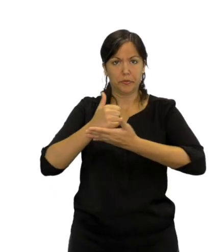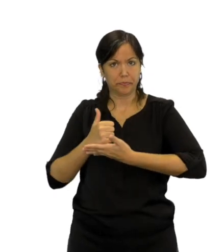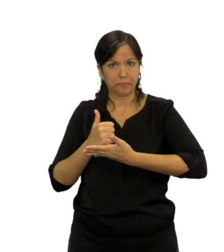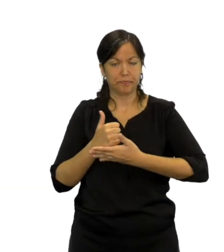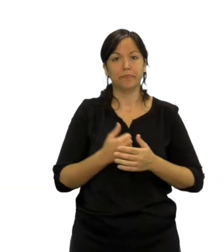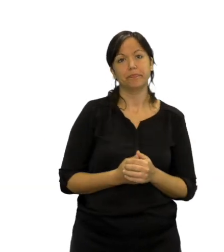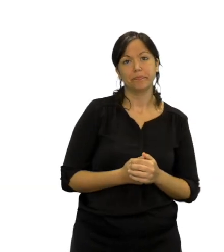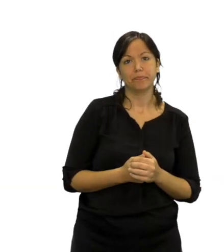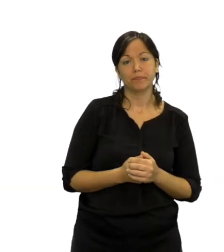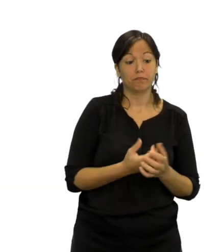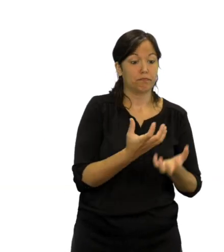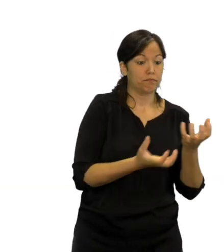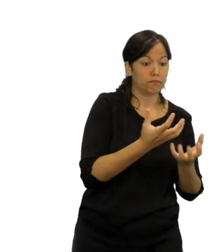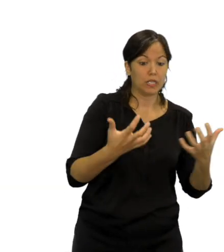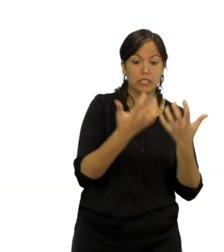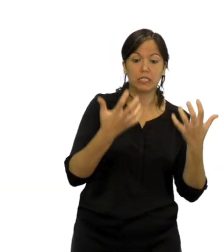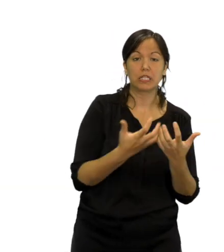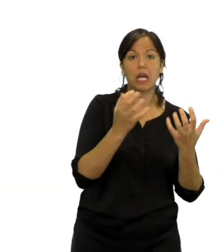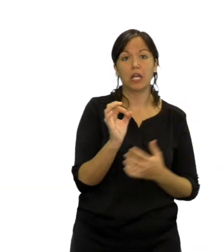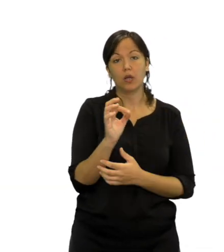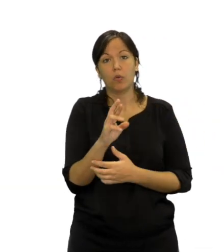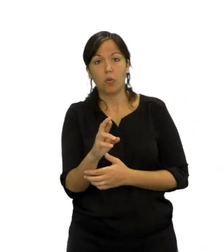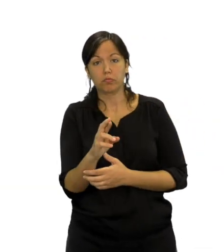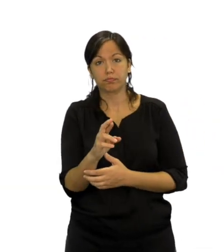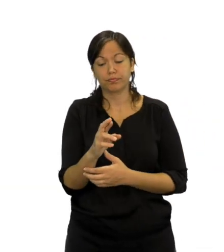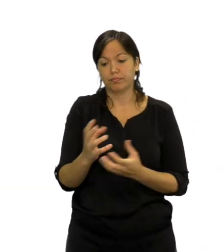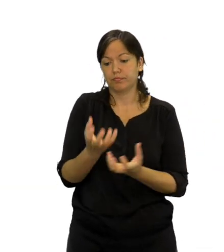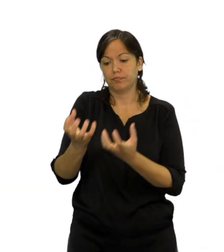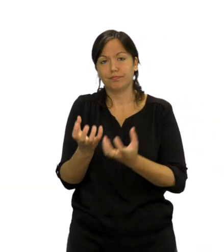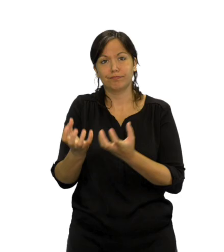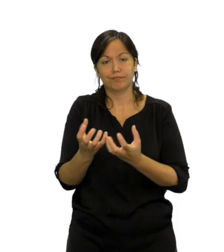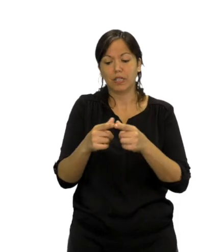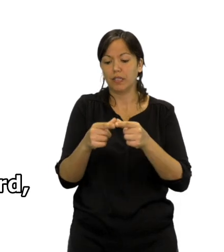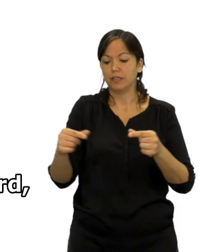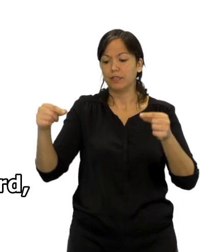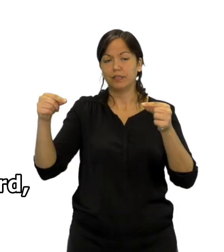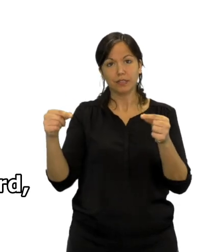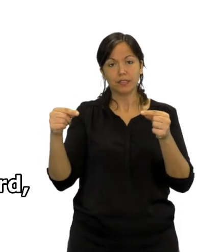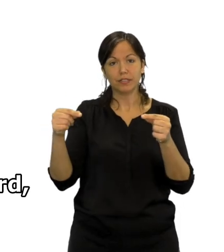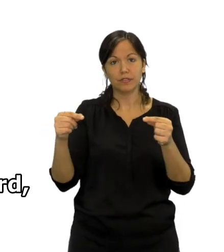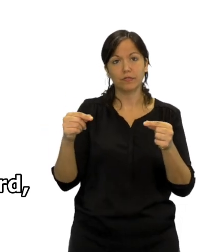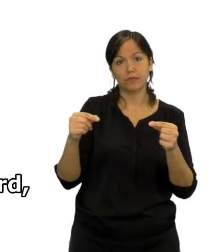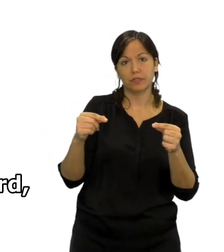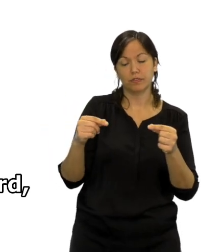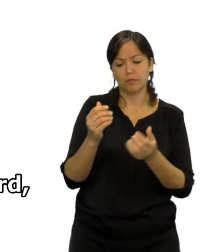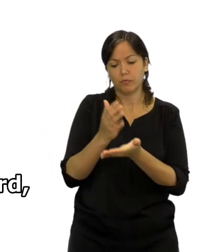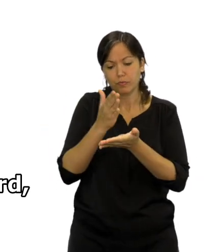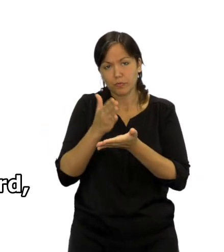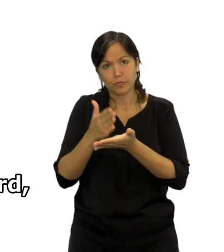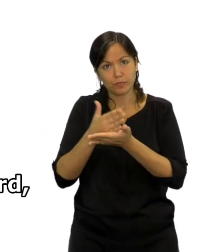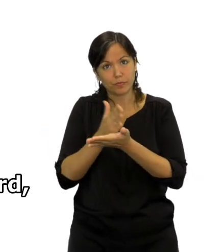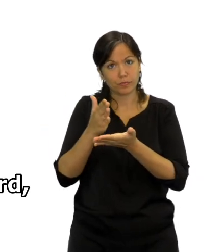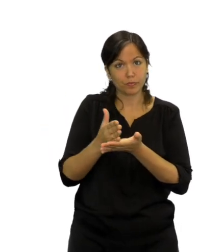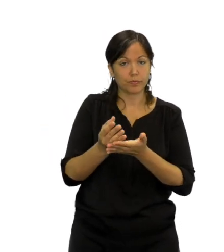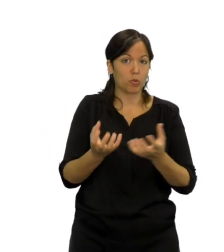and muscular health. Its flowers are eaten raw in salads or as a garnish, and the leaves, with a taste somewhere between